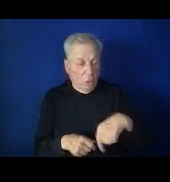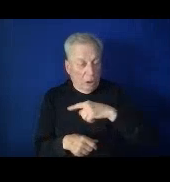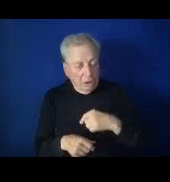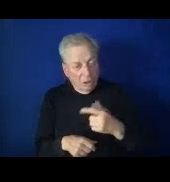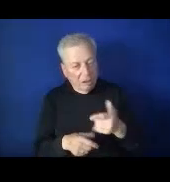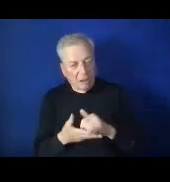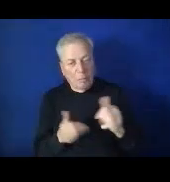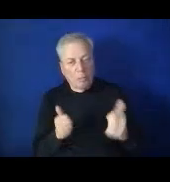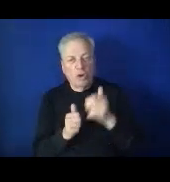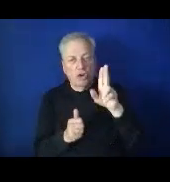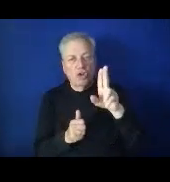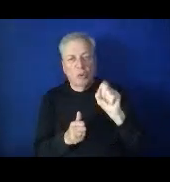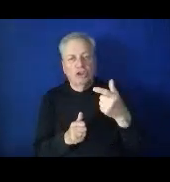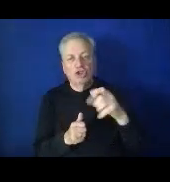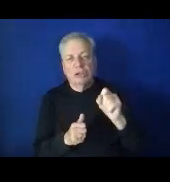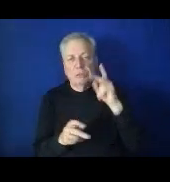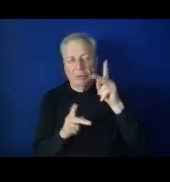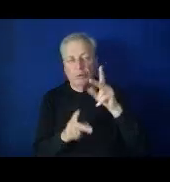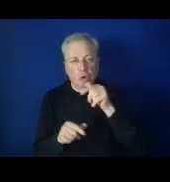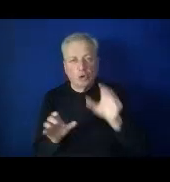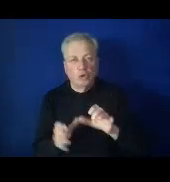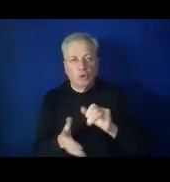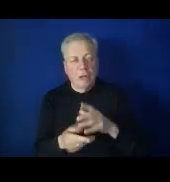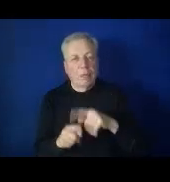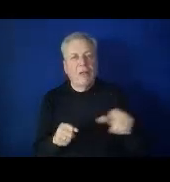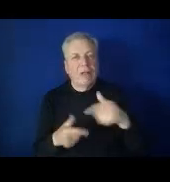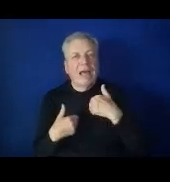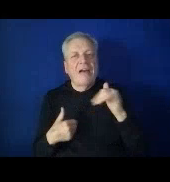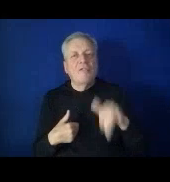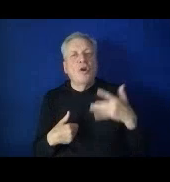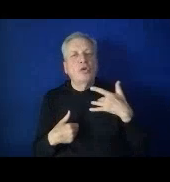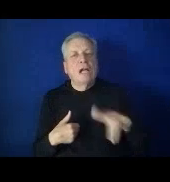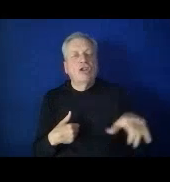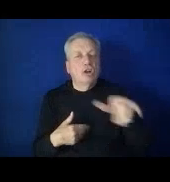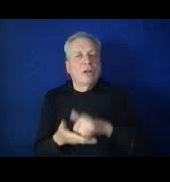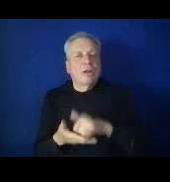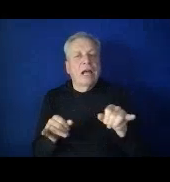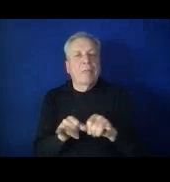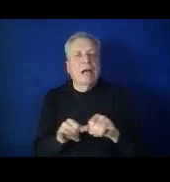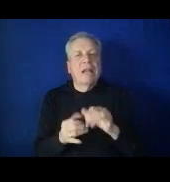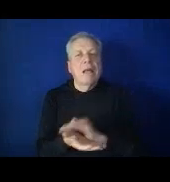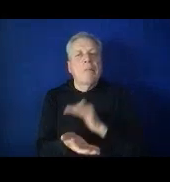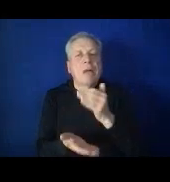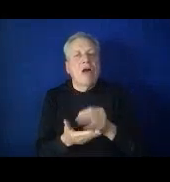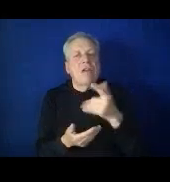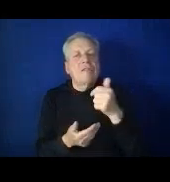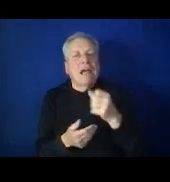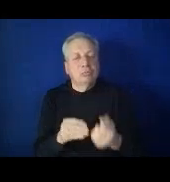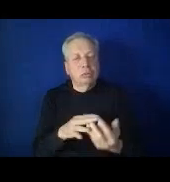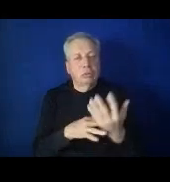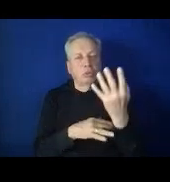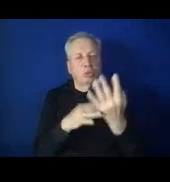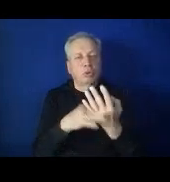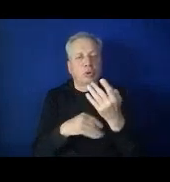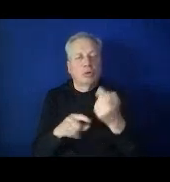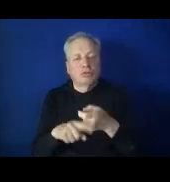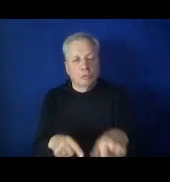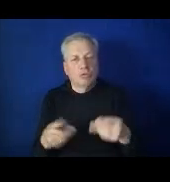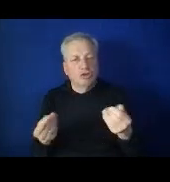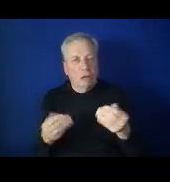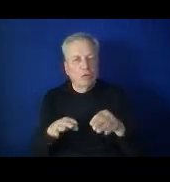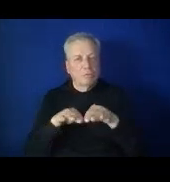USGS people who do this. But they have these sensors that measure the amount of gas coming out of the ground. They can also measure gas